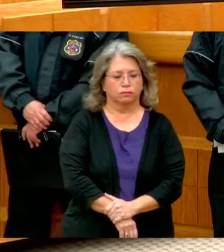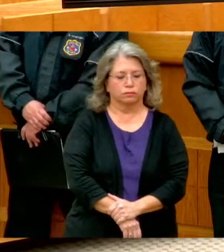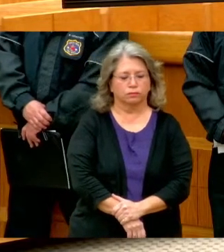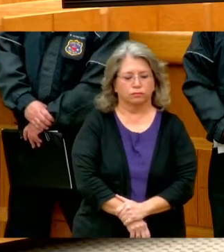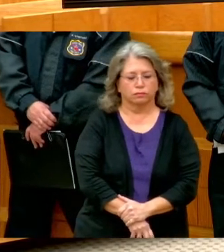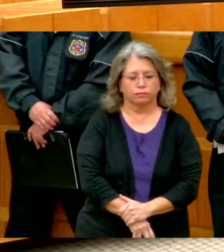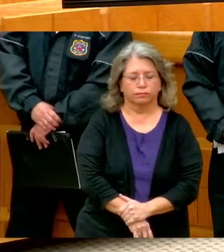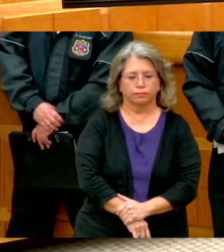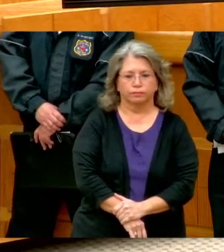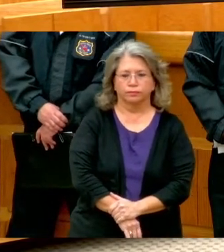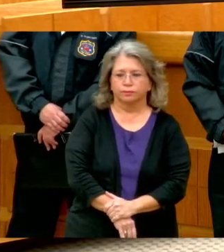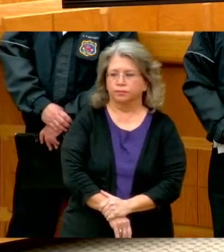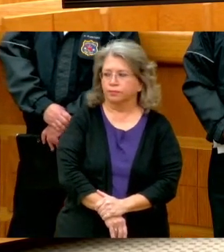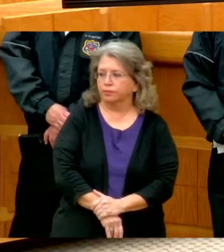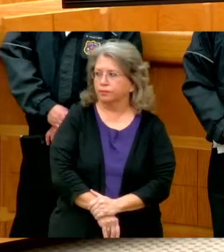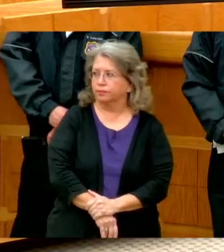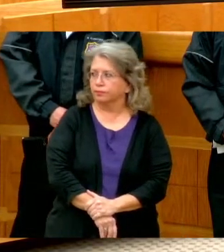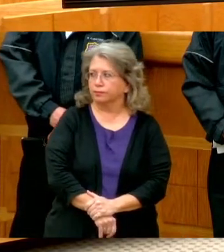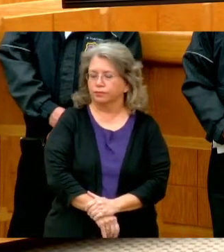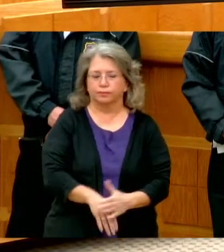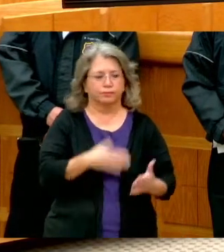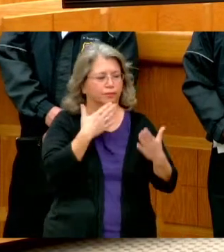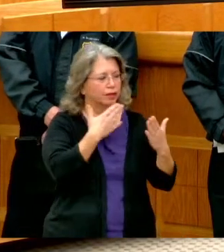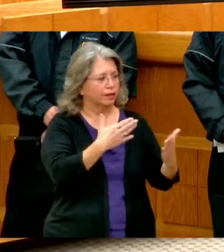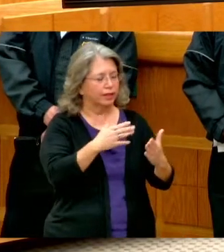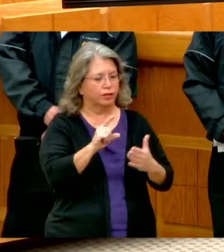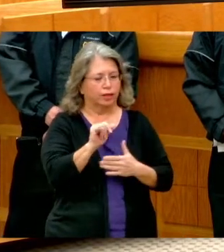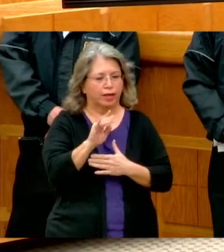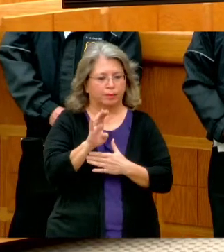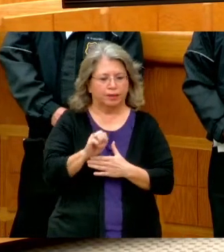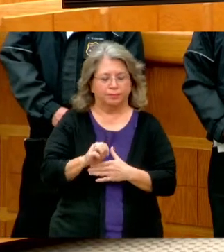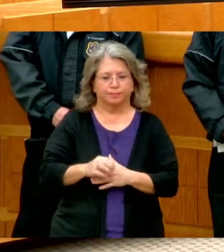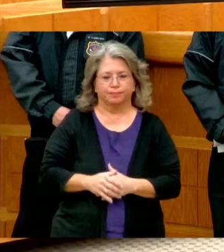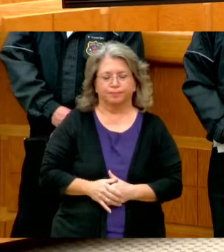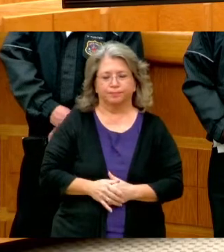dar su reporte. Gracias, Gaby.